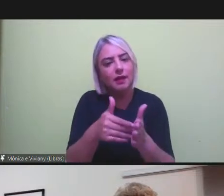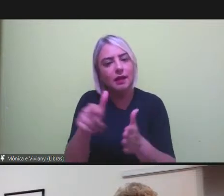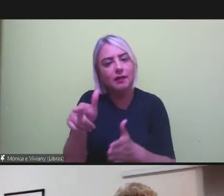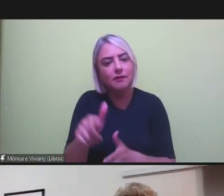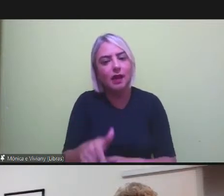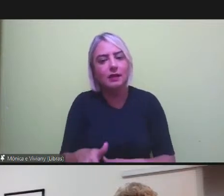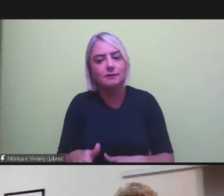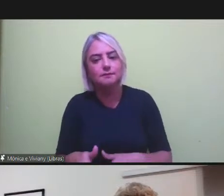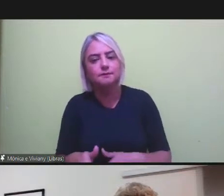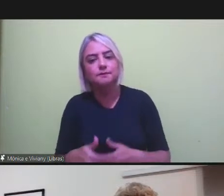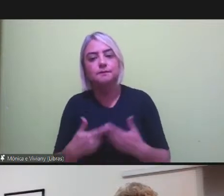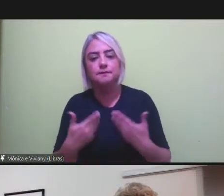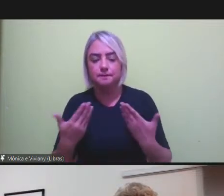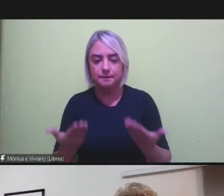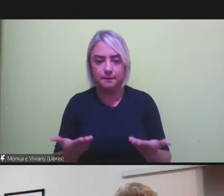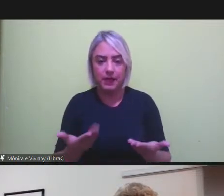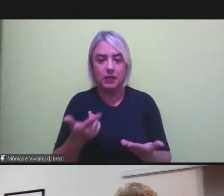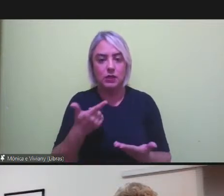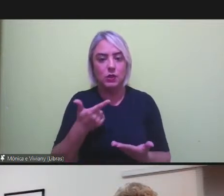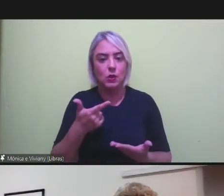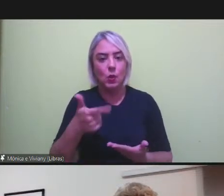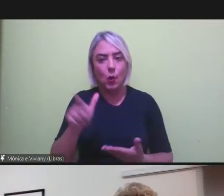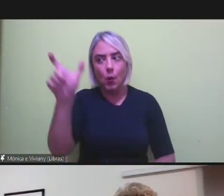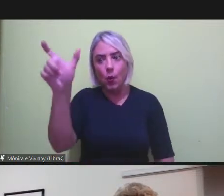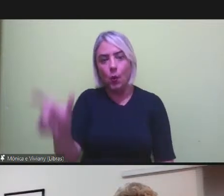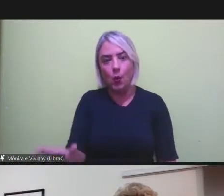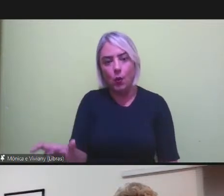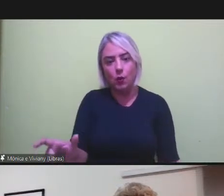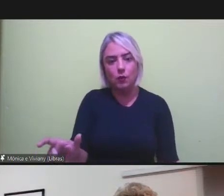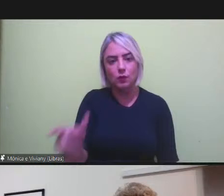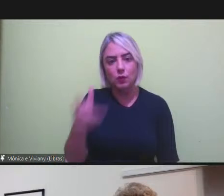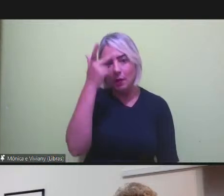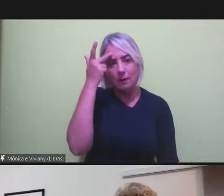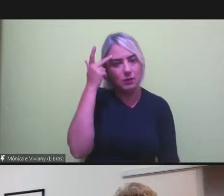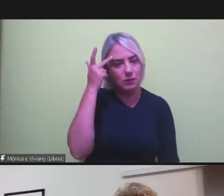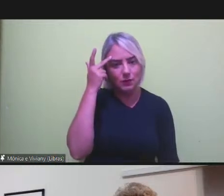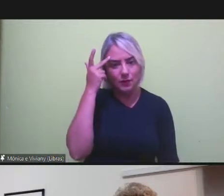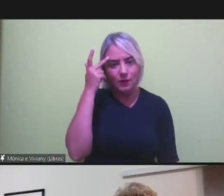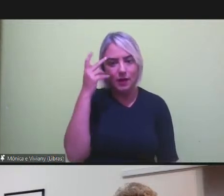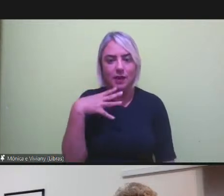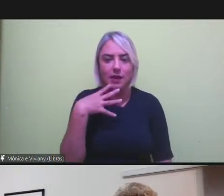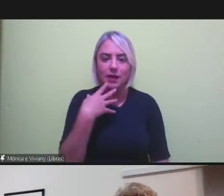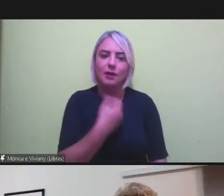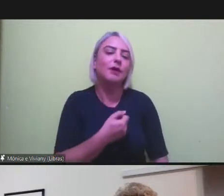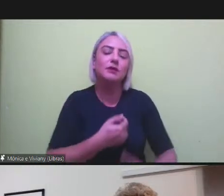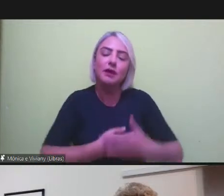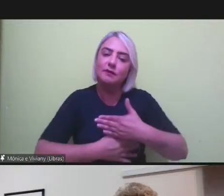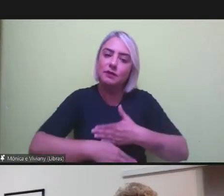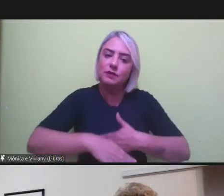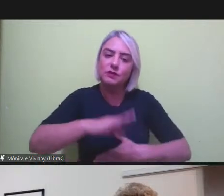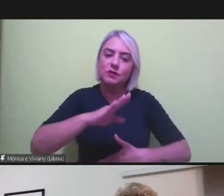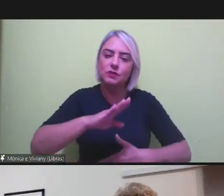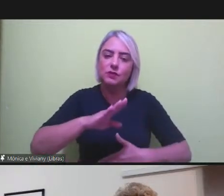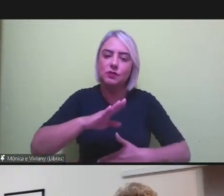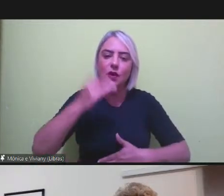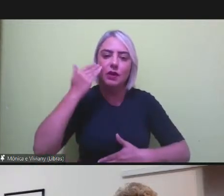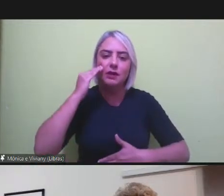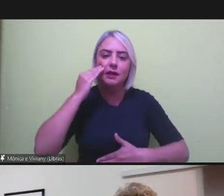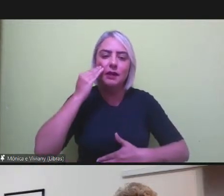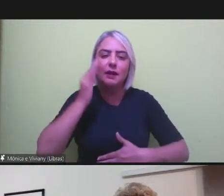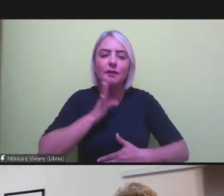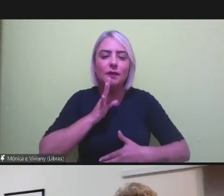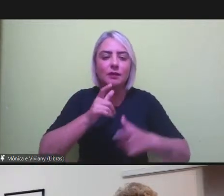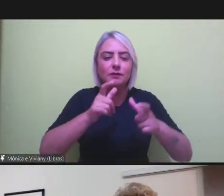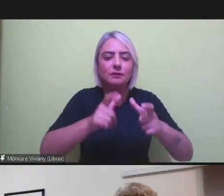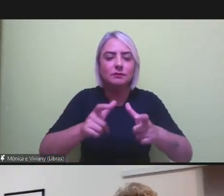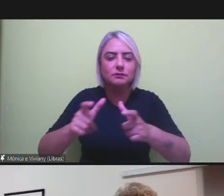Então, this this esse outro person. não é necessariamente a The other pessoa, person, it's mas not é uma forma necessarily a humana person. que às vezes tem que We ter. have evolved a E essa lot